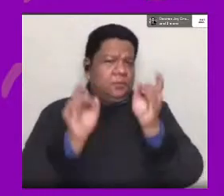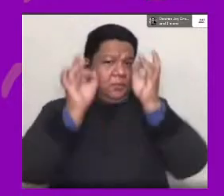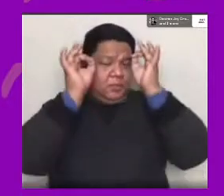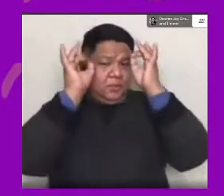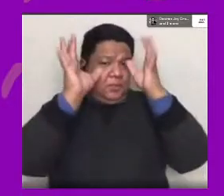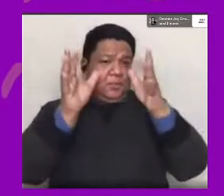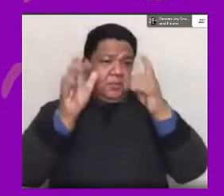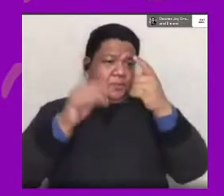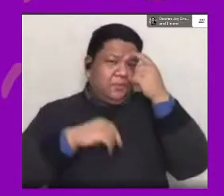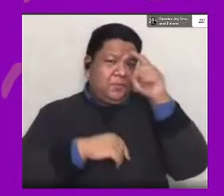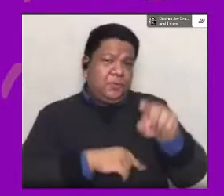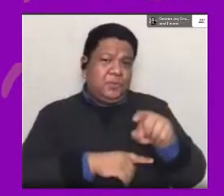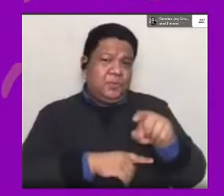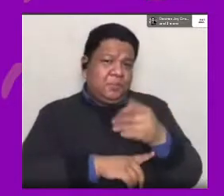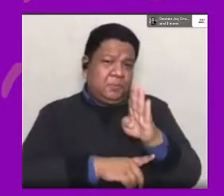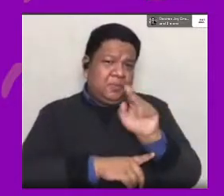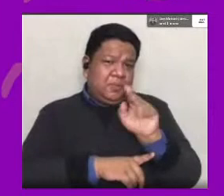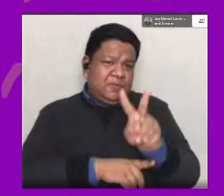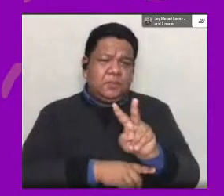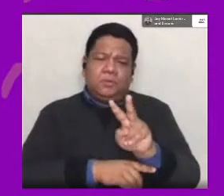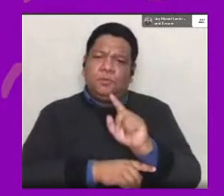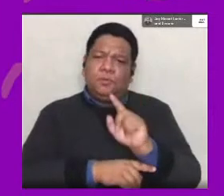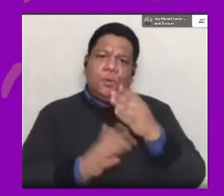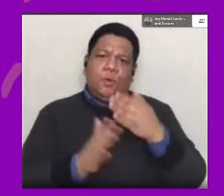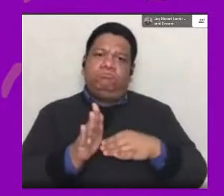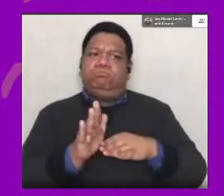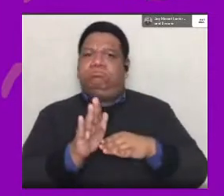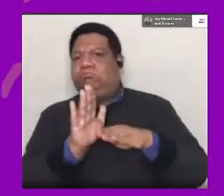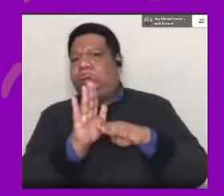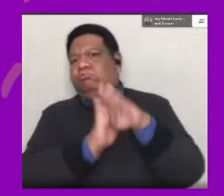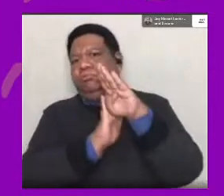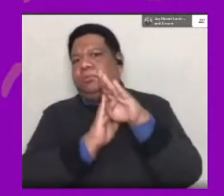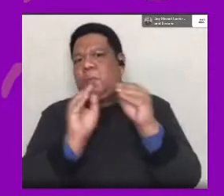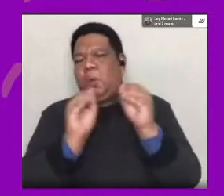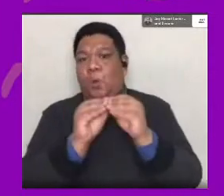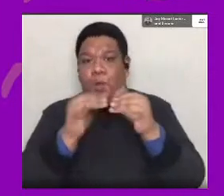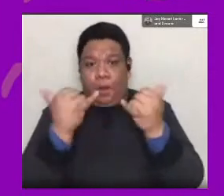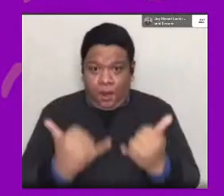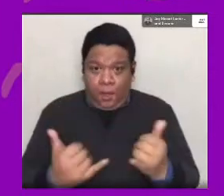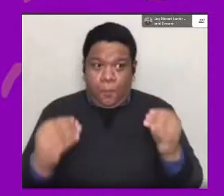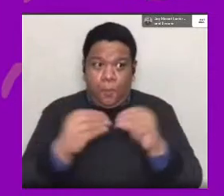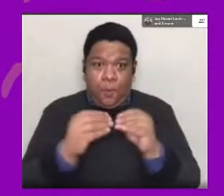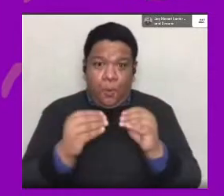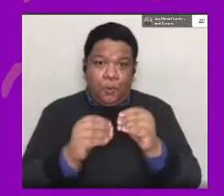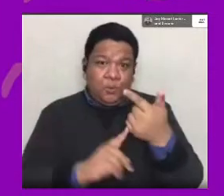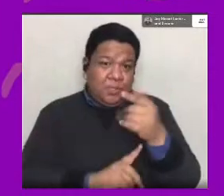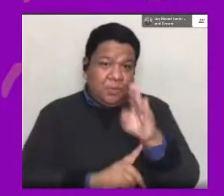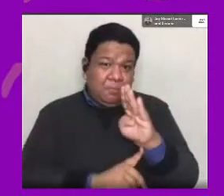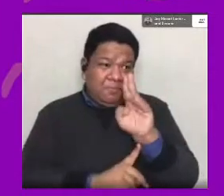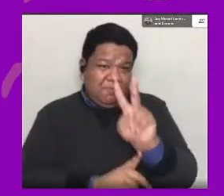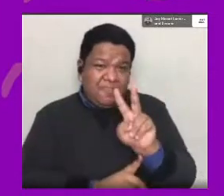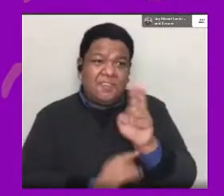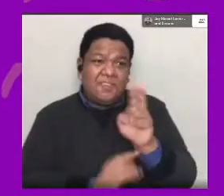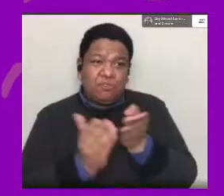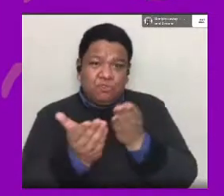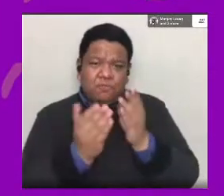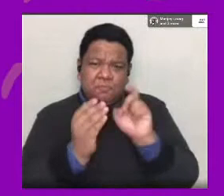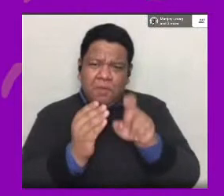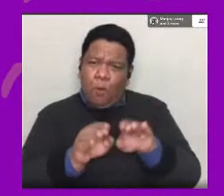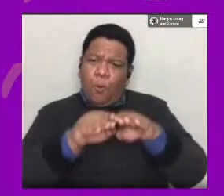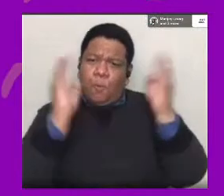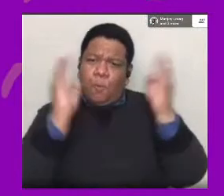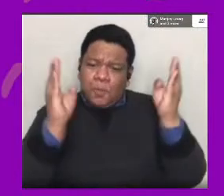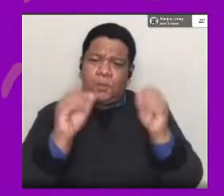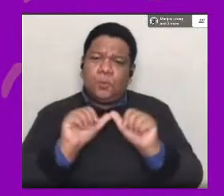escalated unacceptably. Now more than ever, GBV services must remain open with